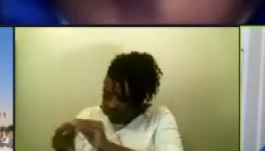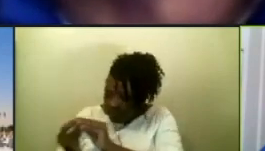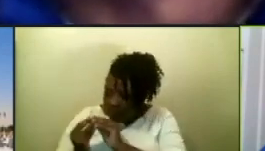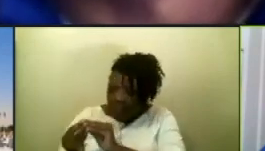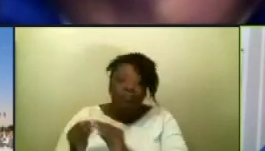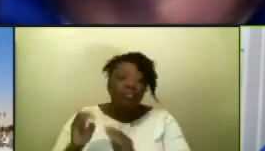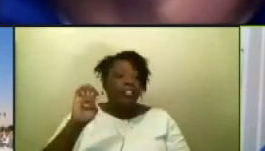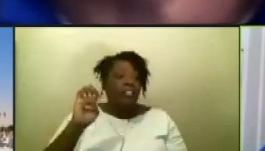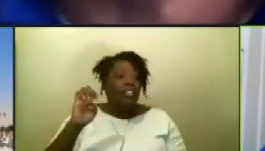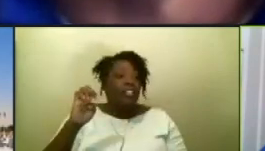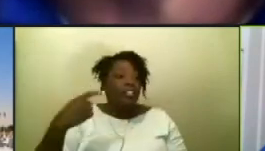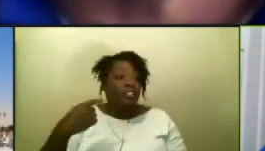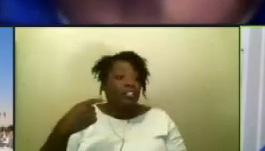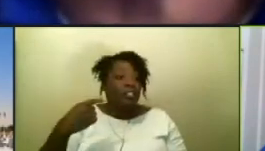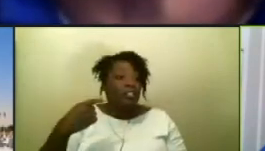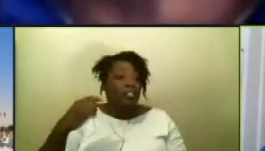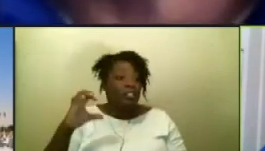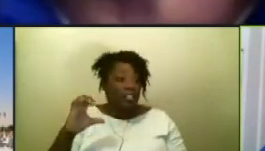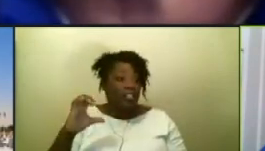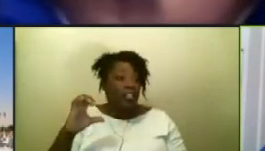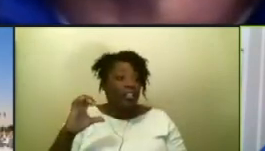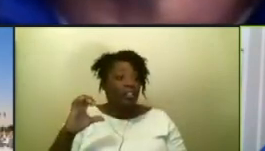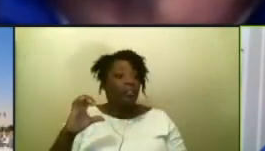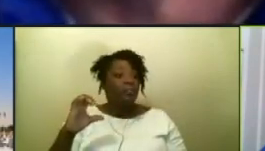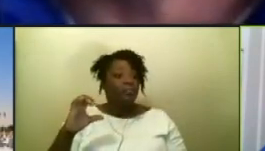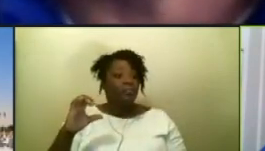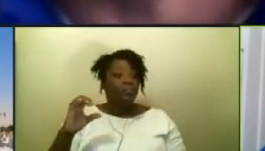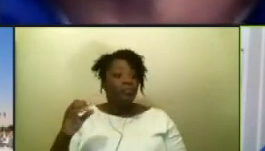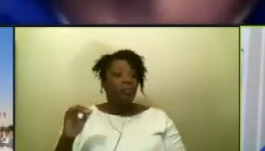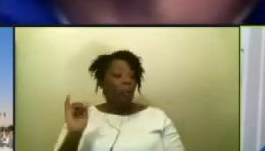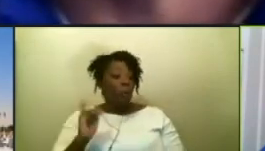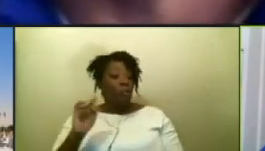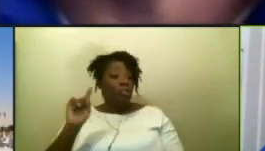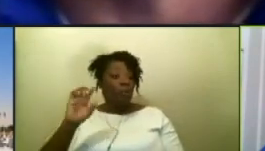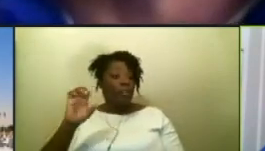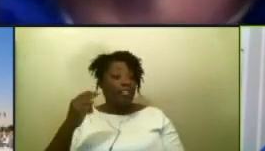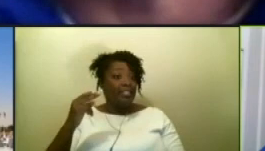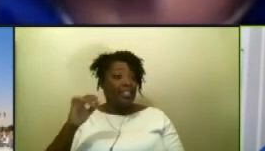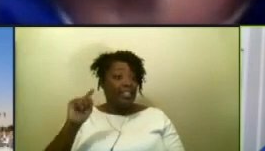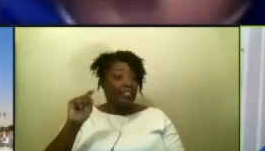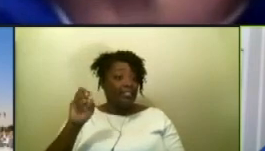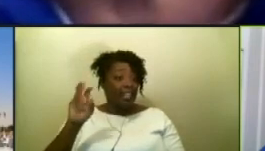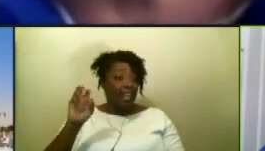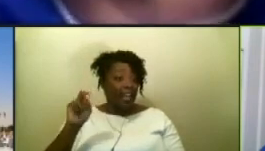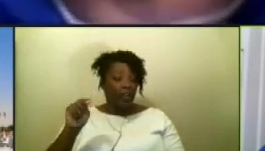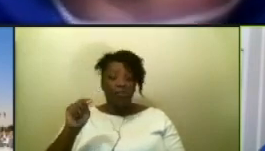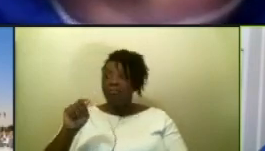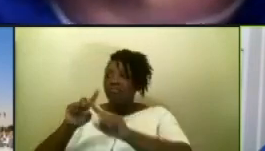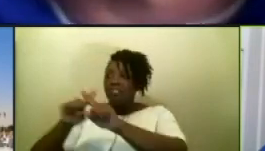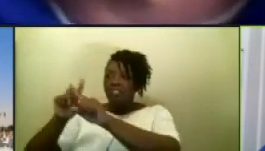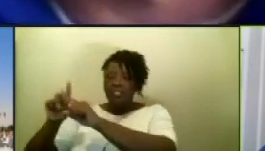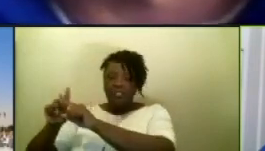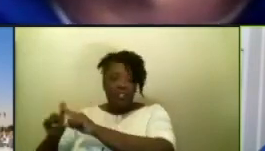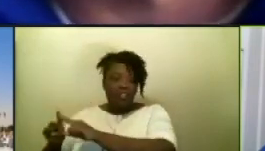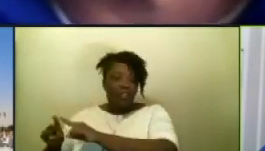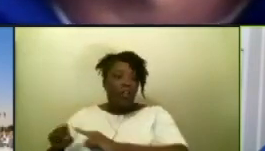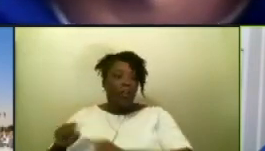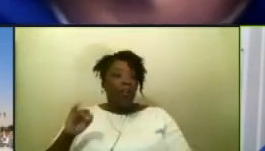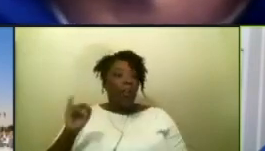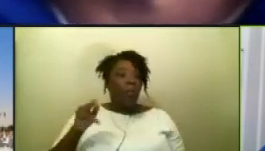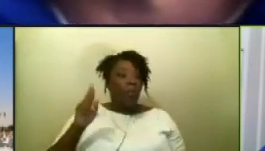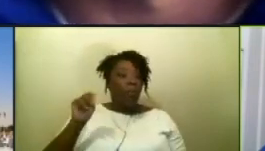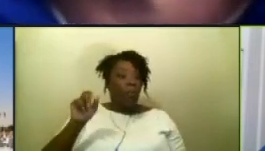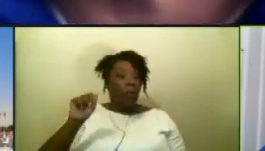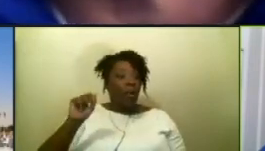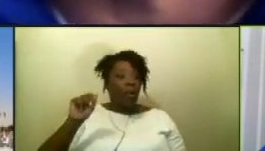DEGC, our CREO office, Tech Town, and SDBA, and a number of other people. You mentioned Juan Carlos. So Juan Carlos is a part